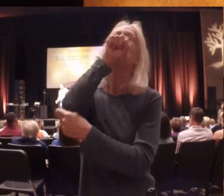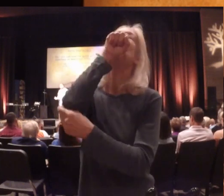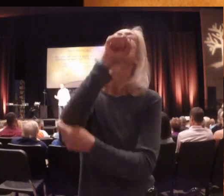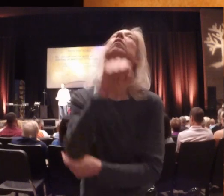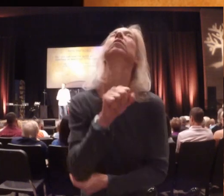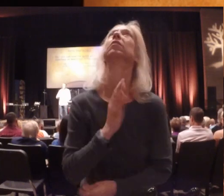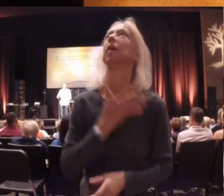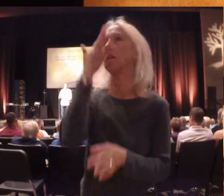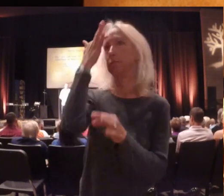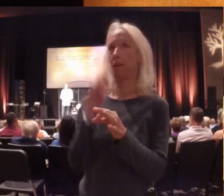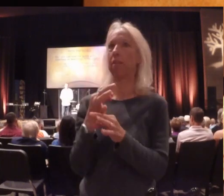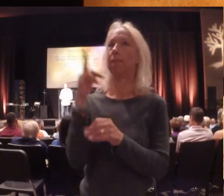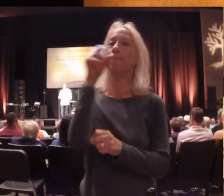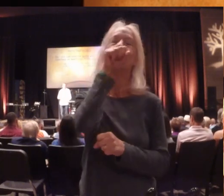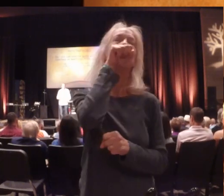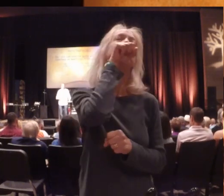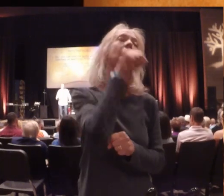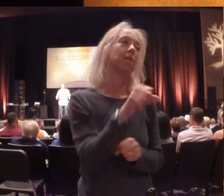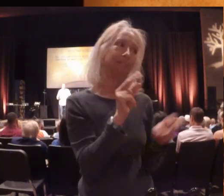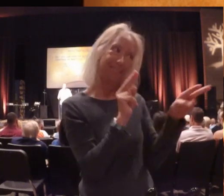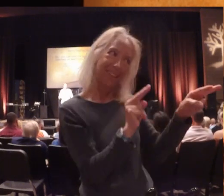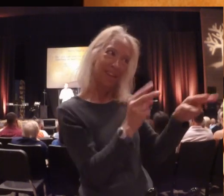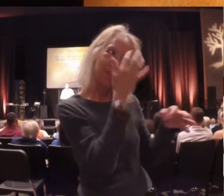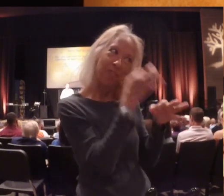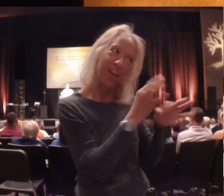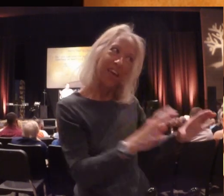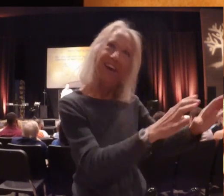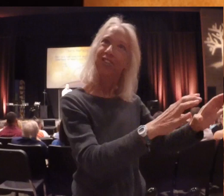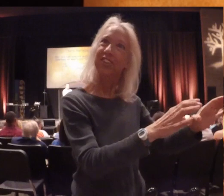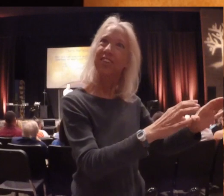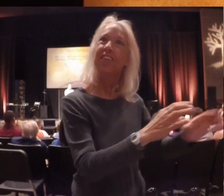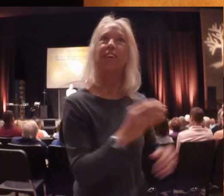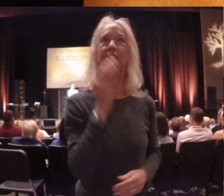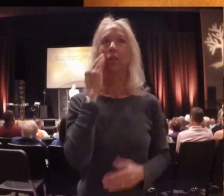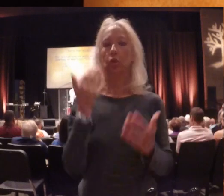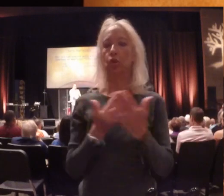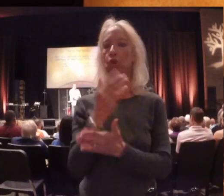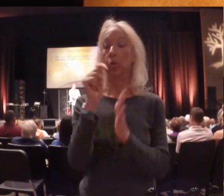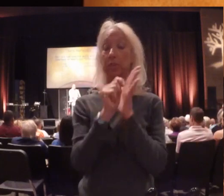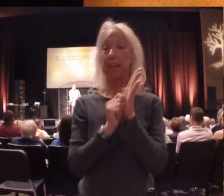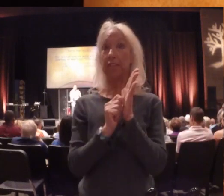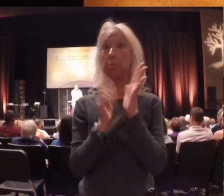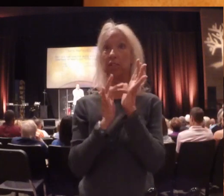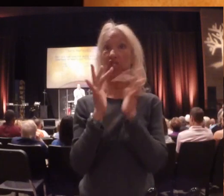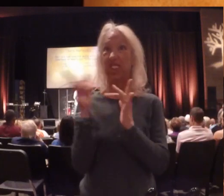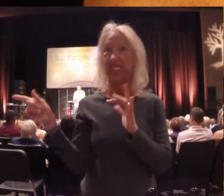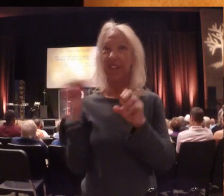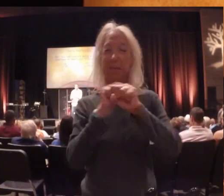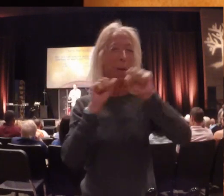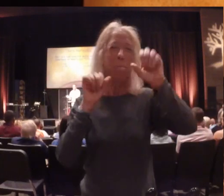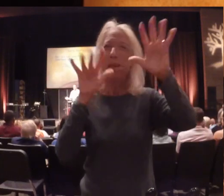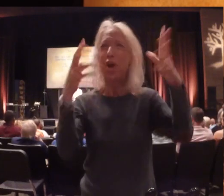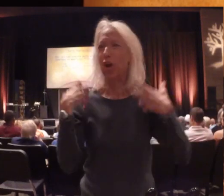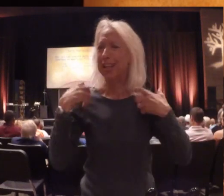faith. He loves to see our faith in action, doing something. You look all over the New Testament. You see Jesus